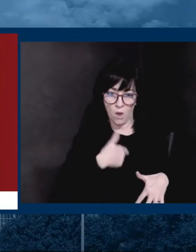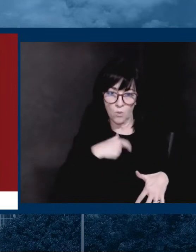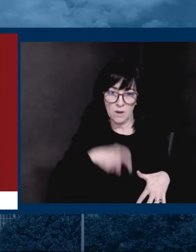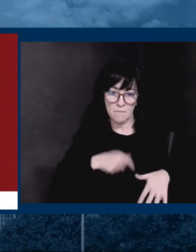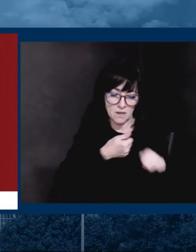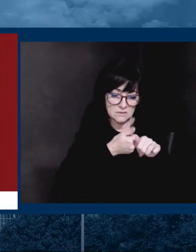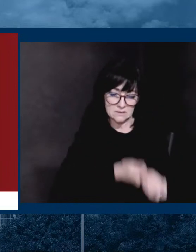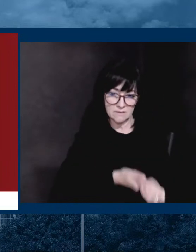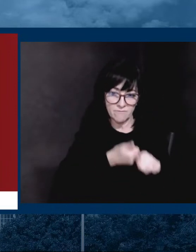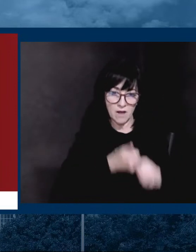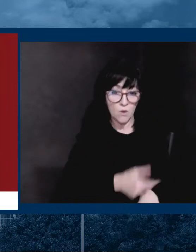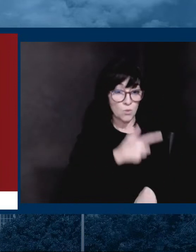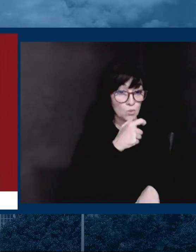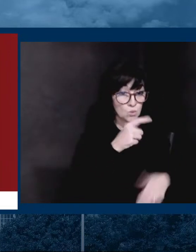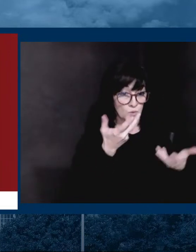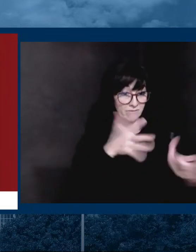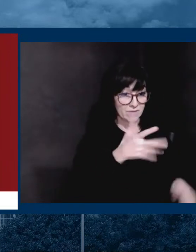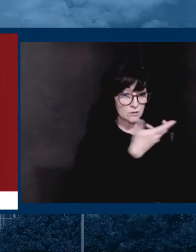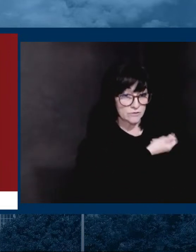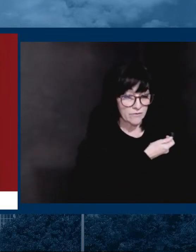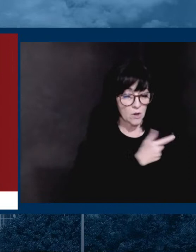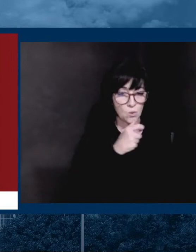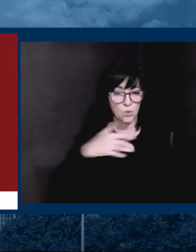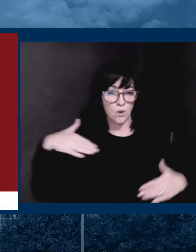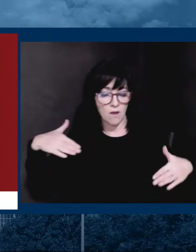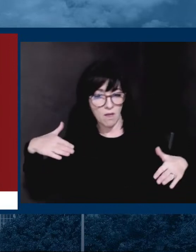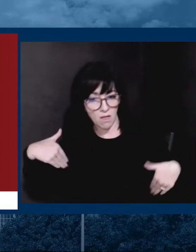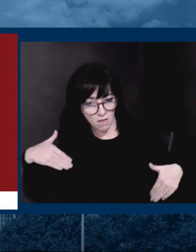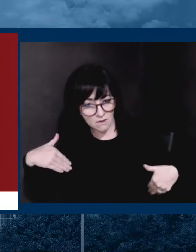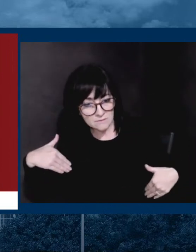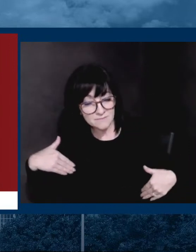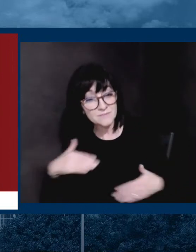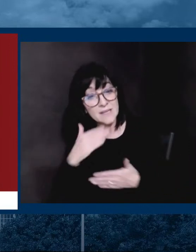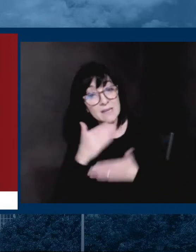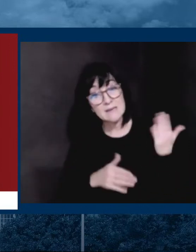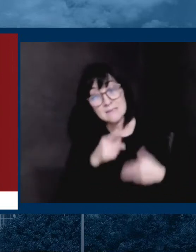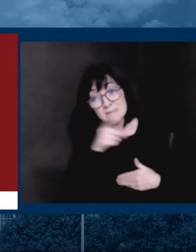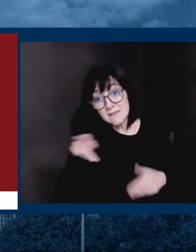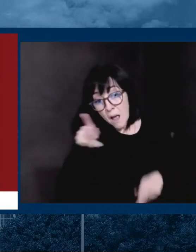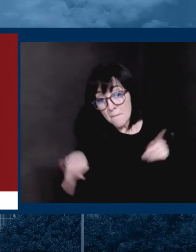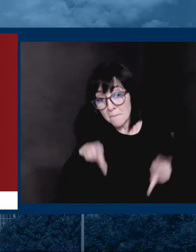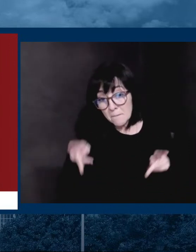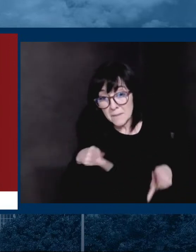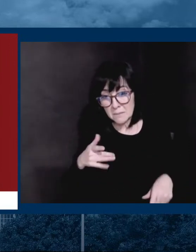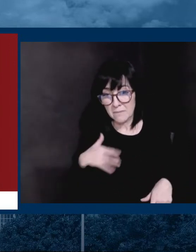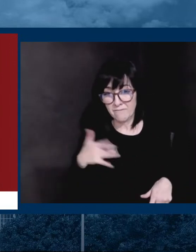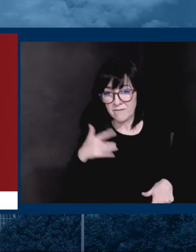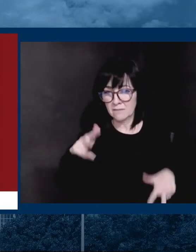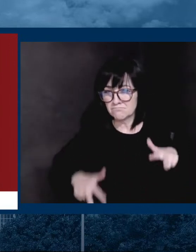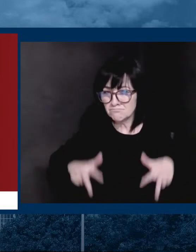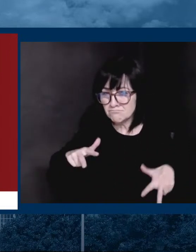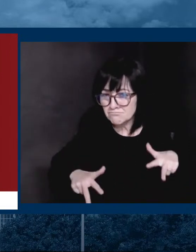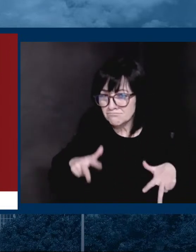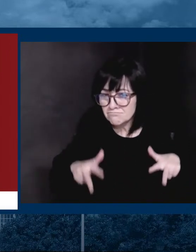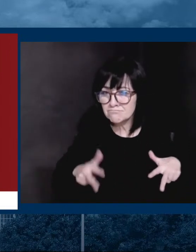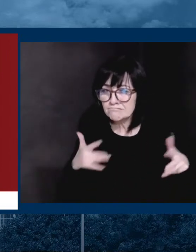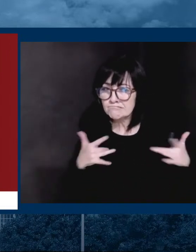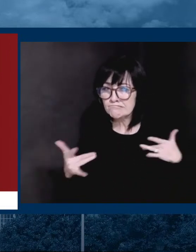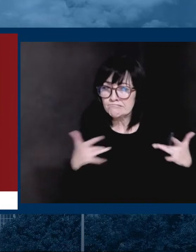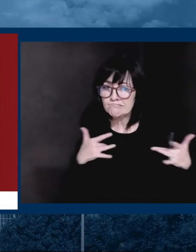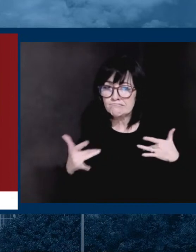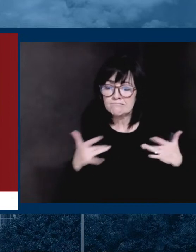who doesn't. For those of you who have vaccine hesitation, everything we've seen so far has been very